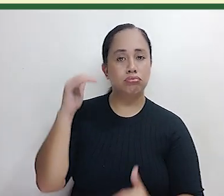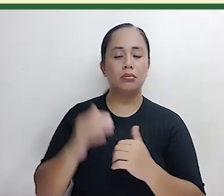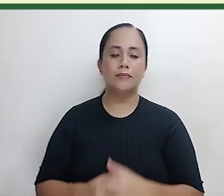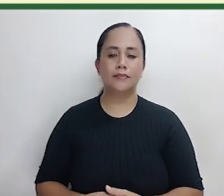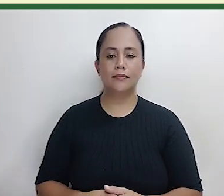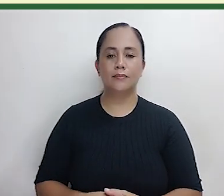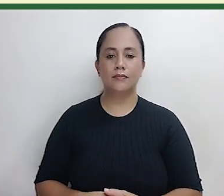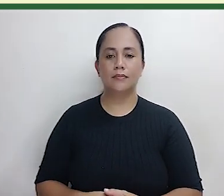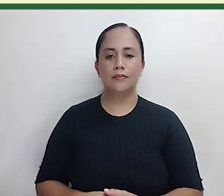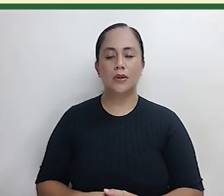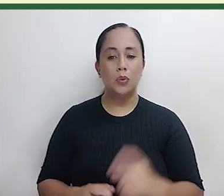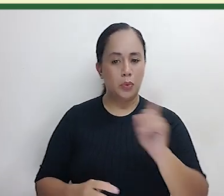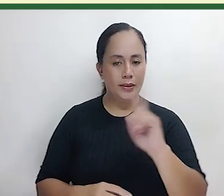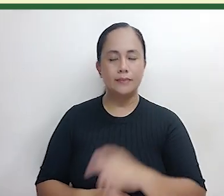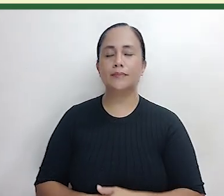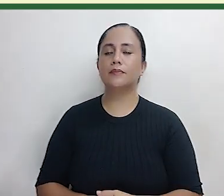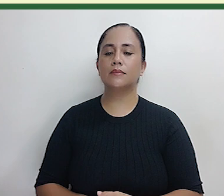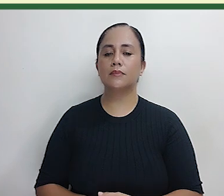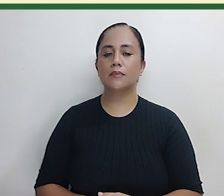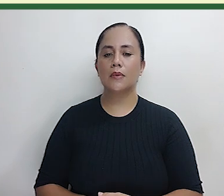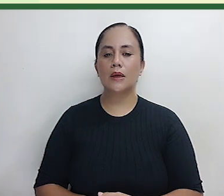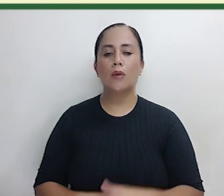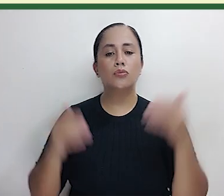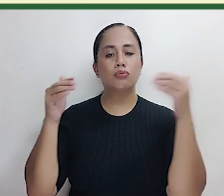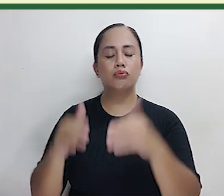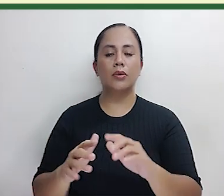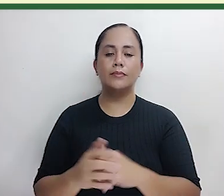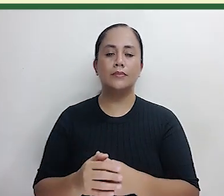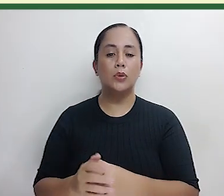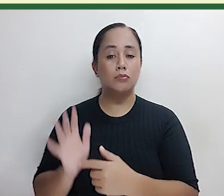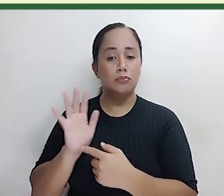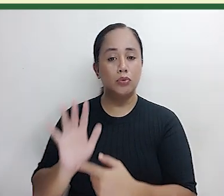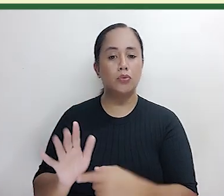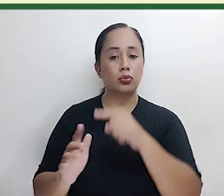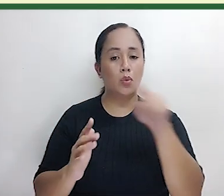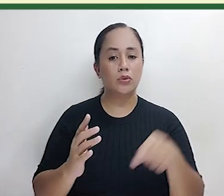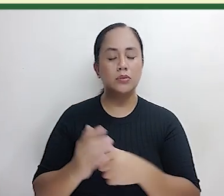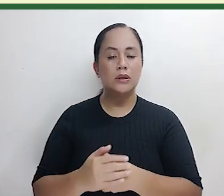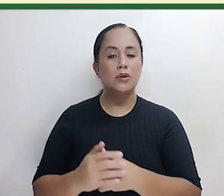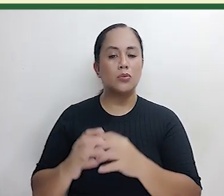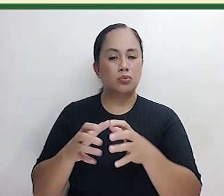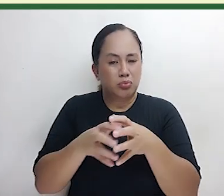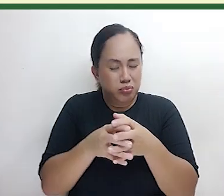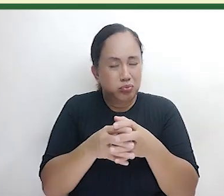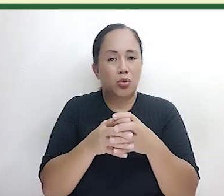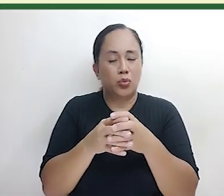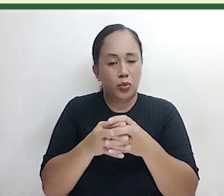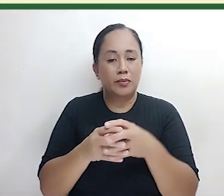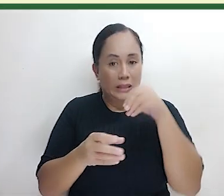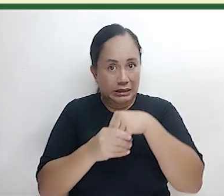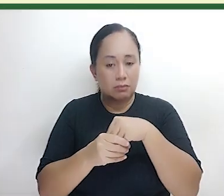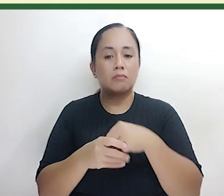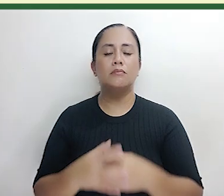most disadvantaged. What it is. Focus on implications for those most